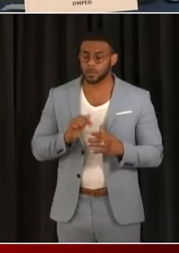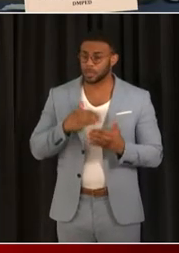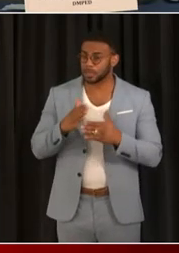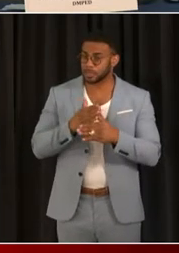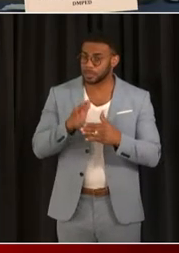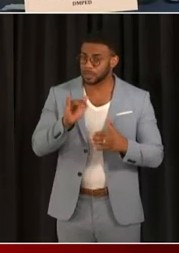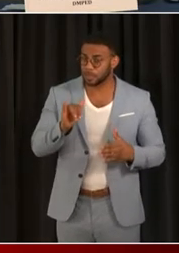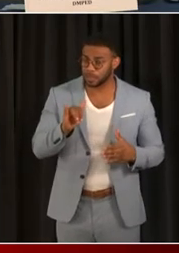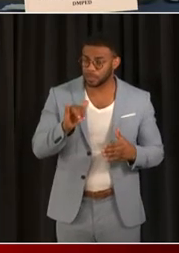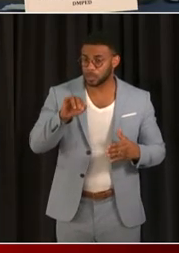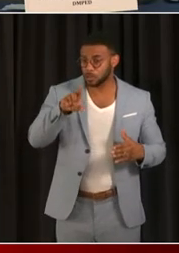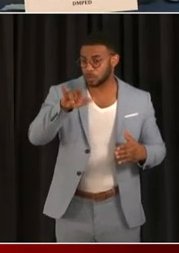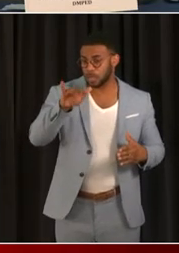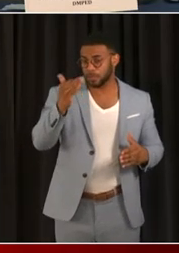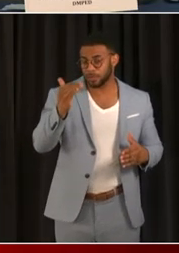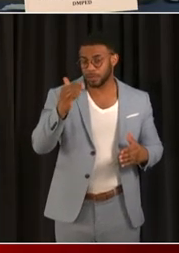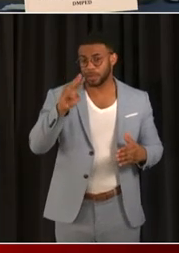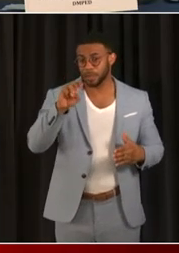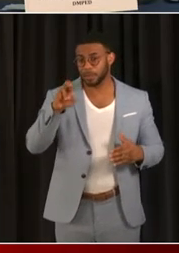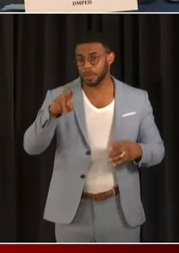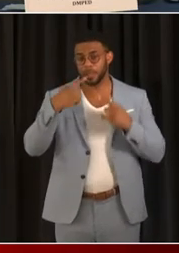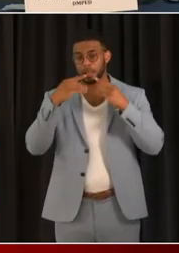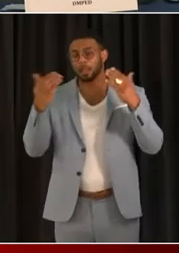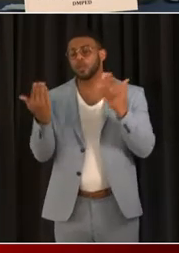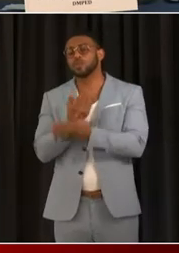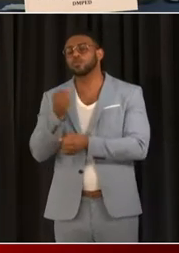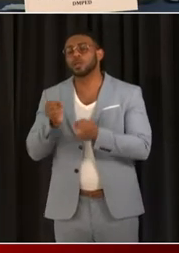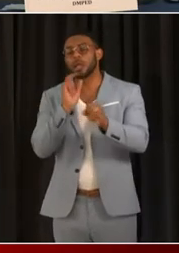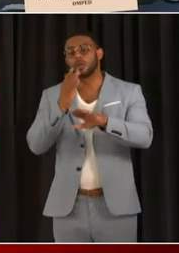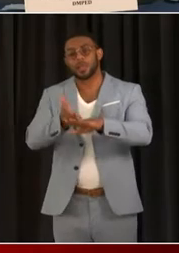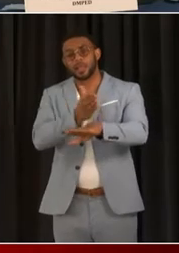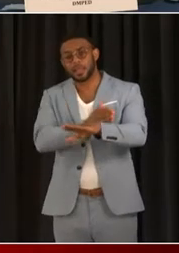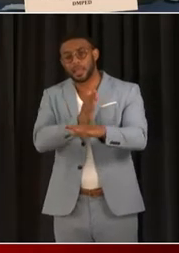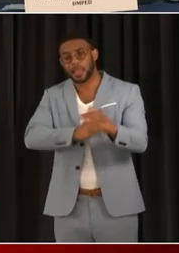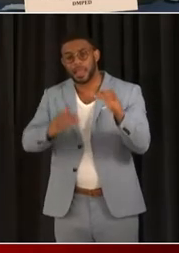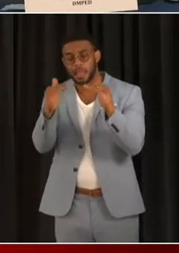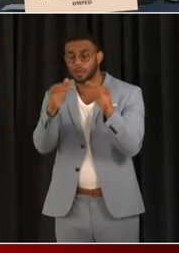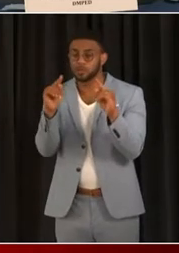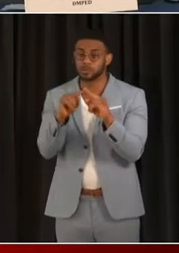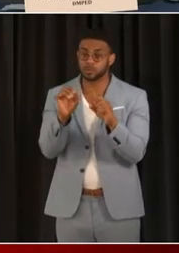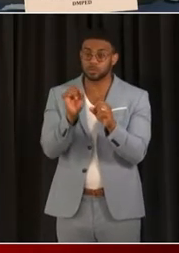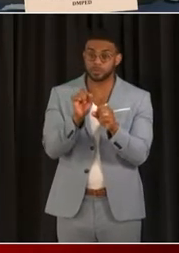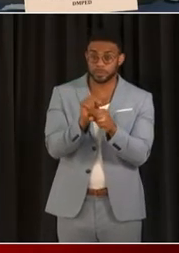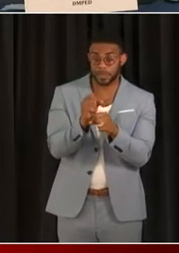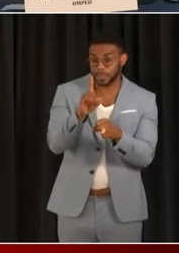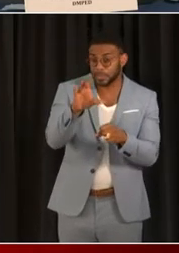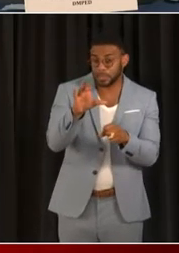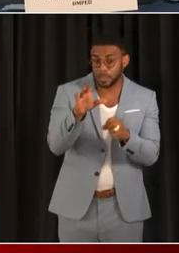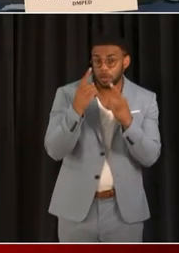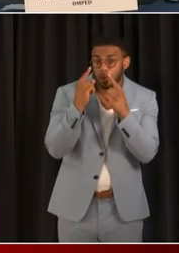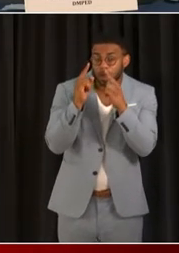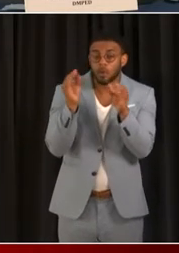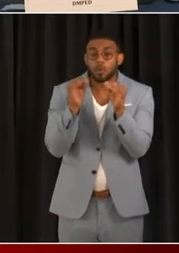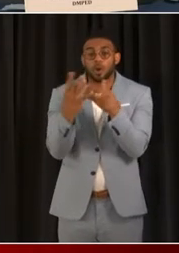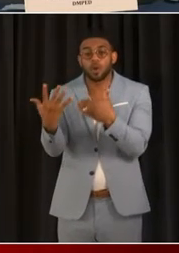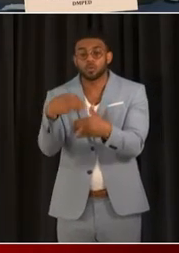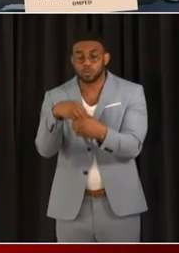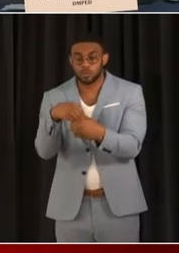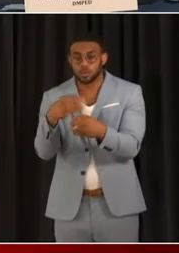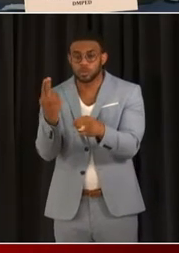And we shared that on July 15th, the mayor announced a new strategy that would enhance equity to make DC's prosperity